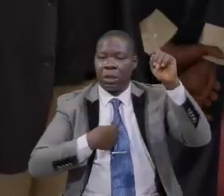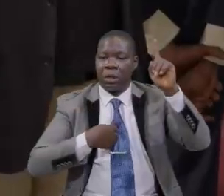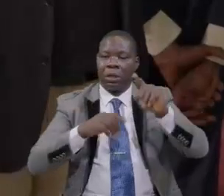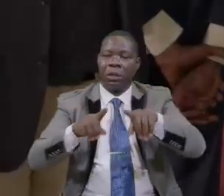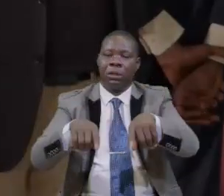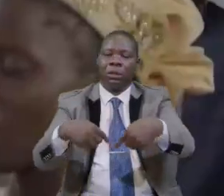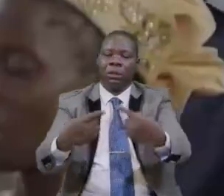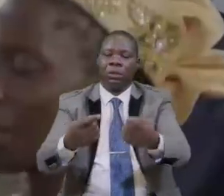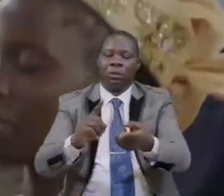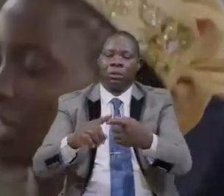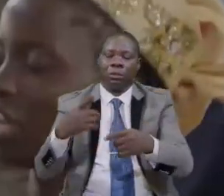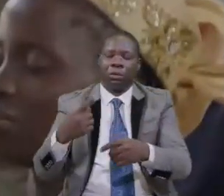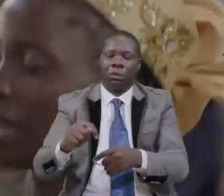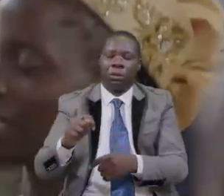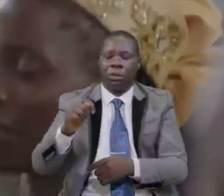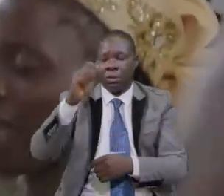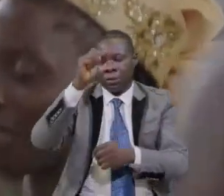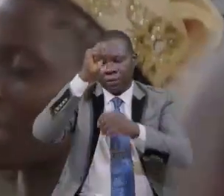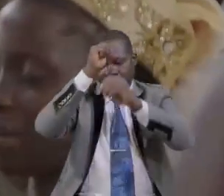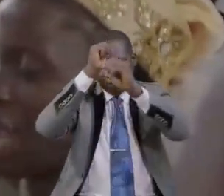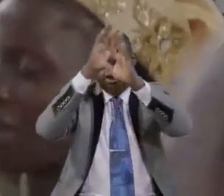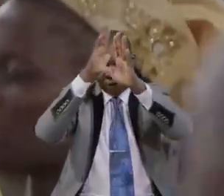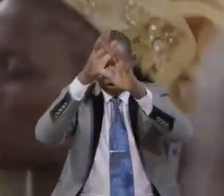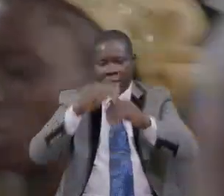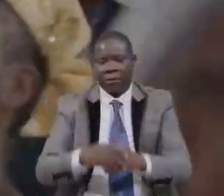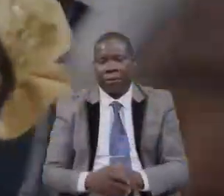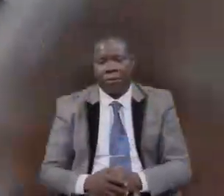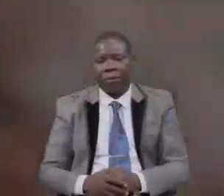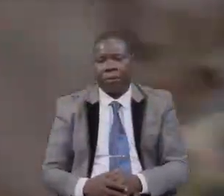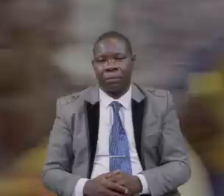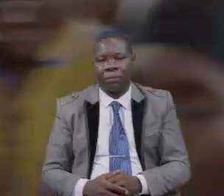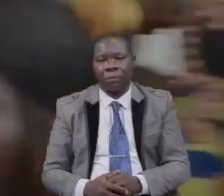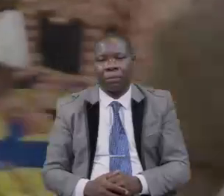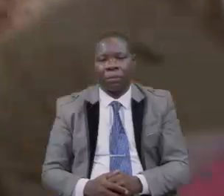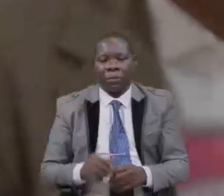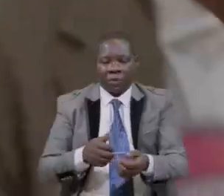I go unto my Father. Follow him.